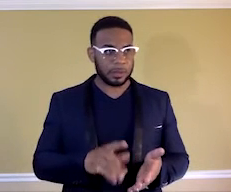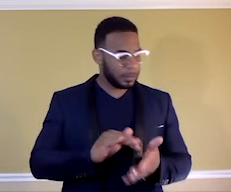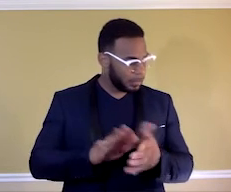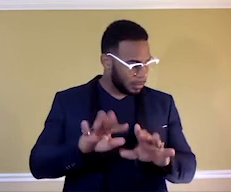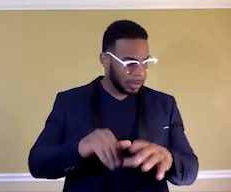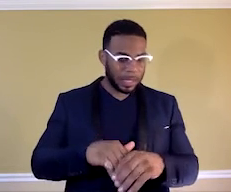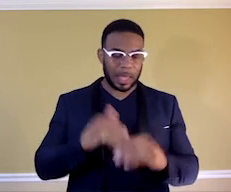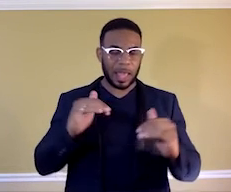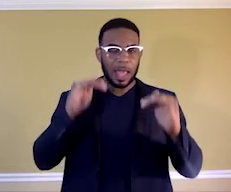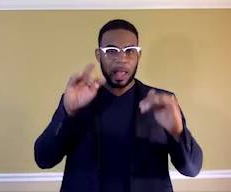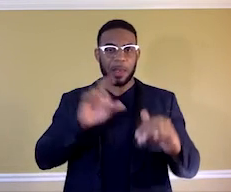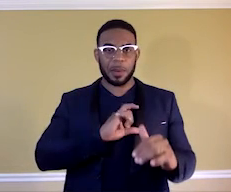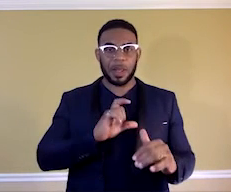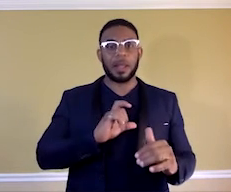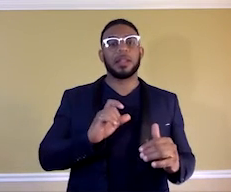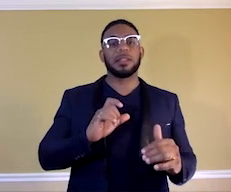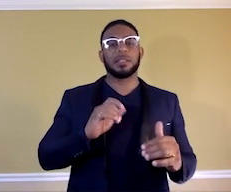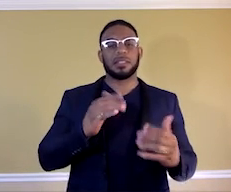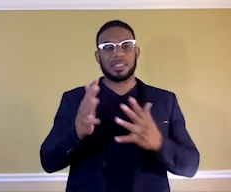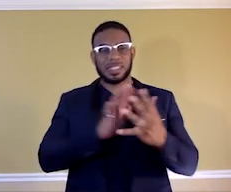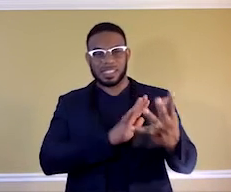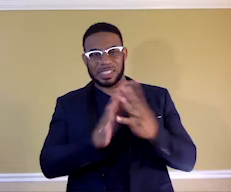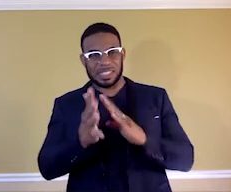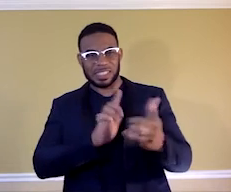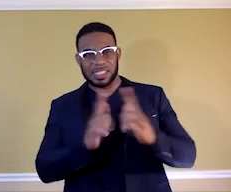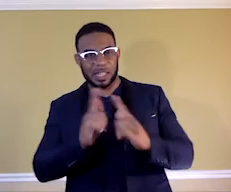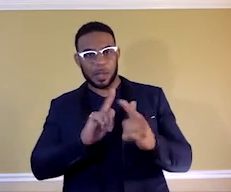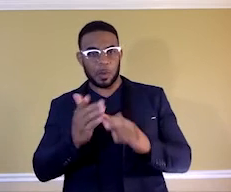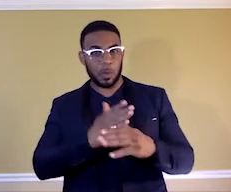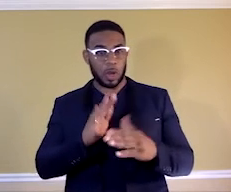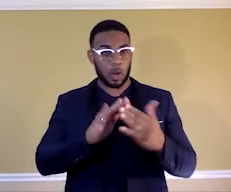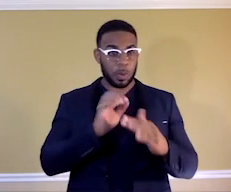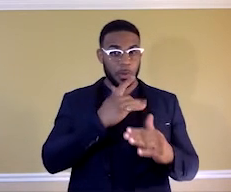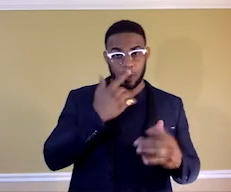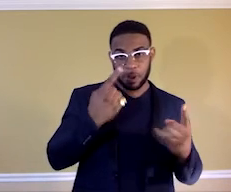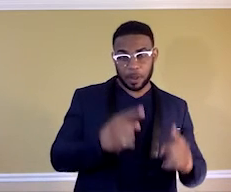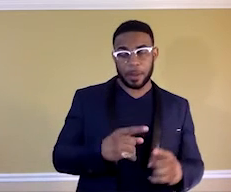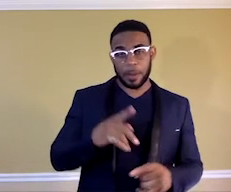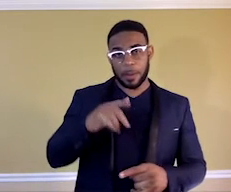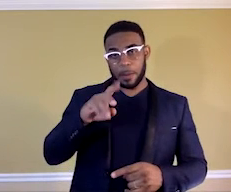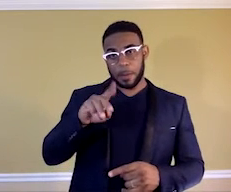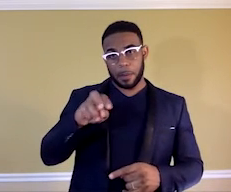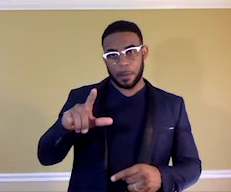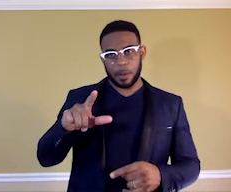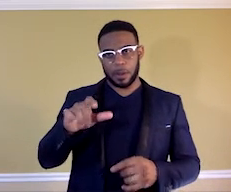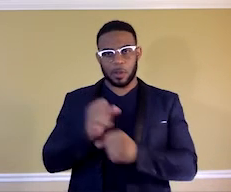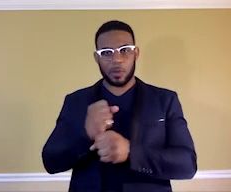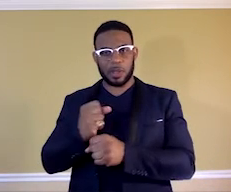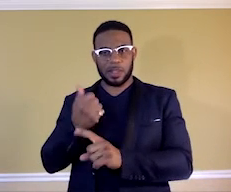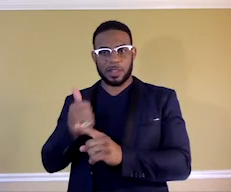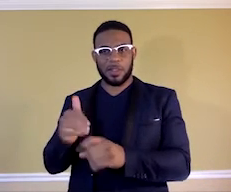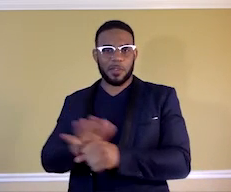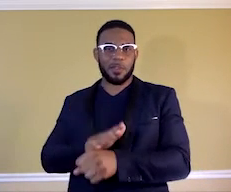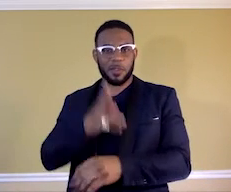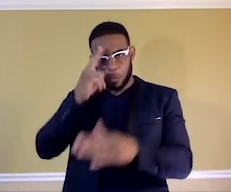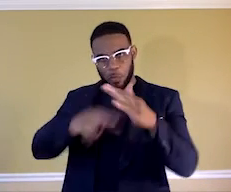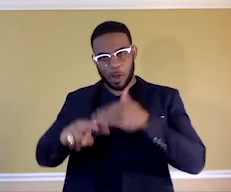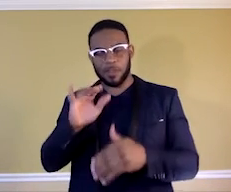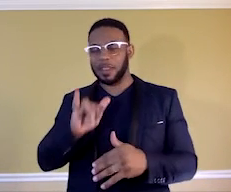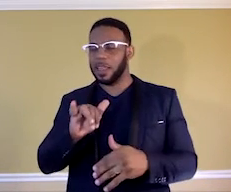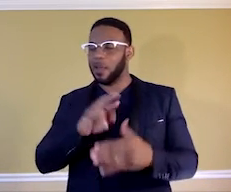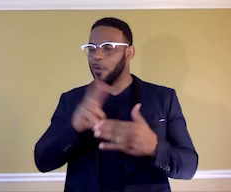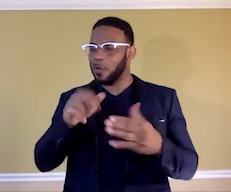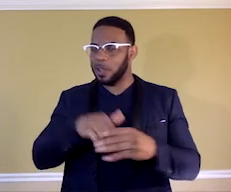had not been checked, and higher police interactions in communities of color were occurring, PredPol essentially created a self-fulfilling prophecy